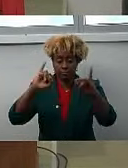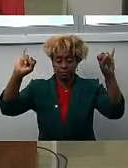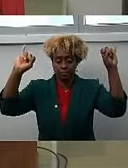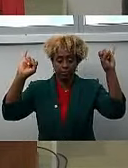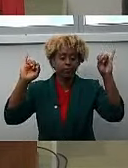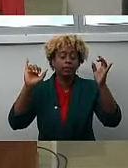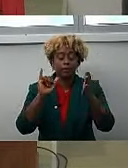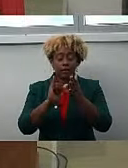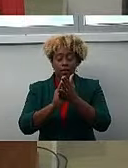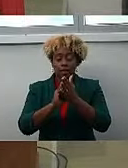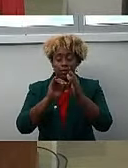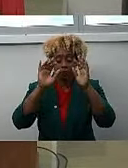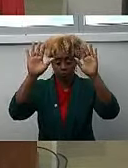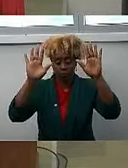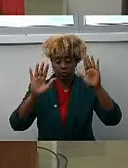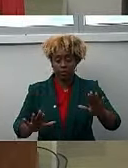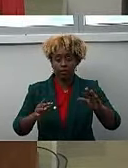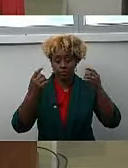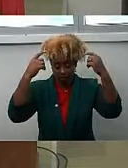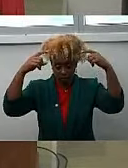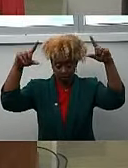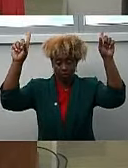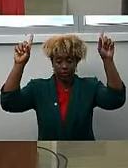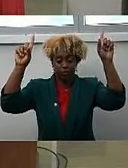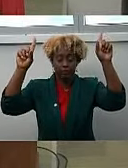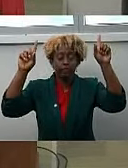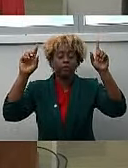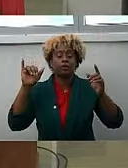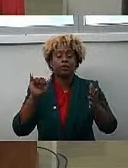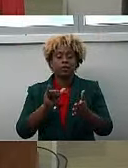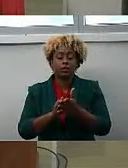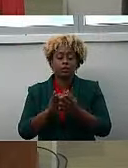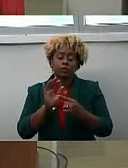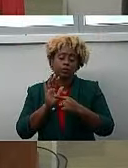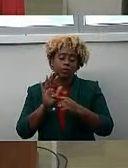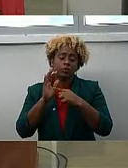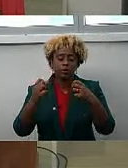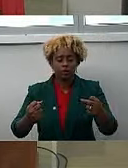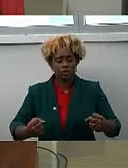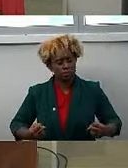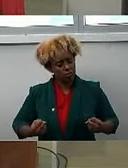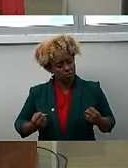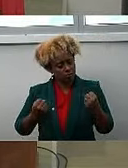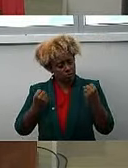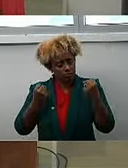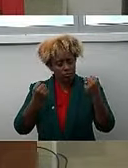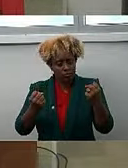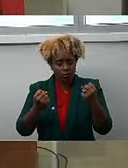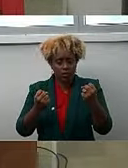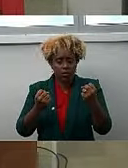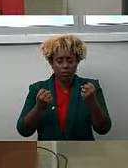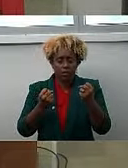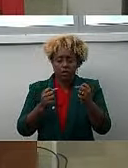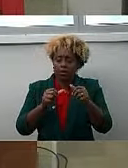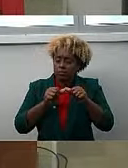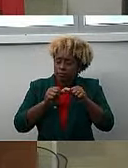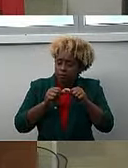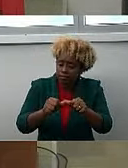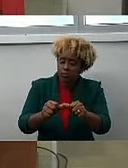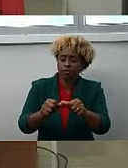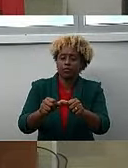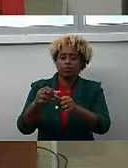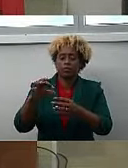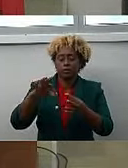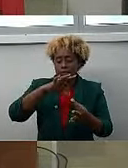achievement in and of itself, a testament of the strength, resilience, and the unwavering spirit of our